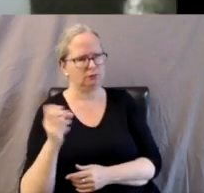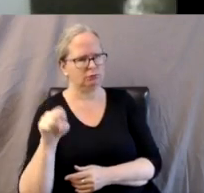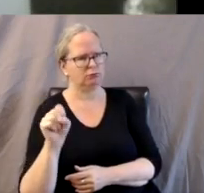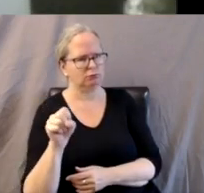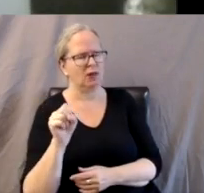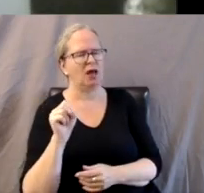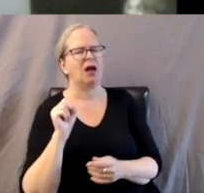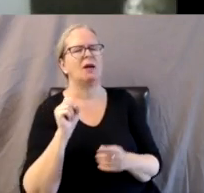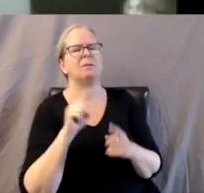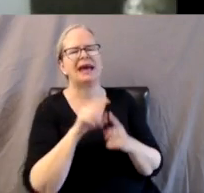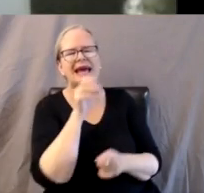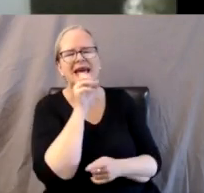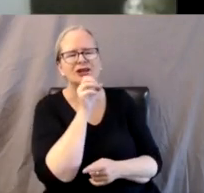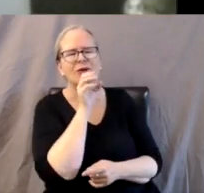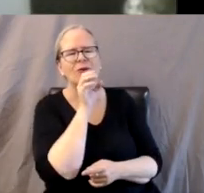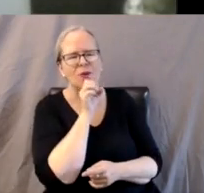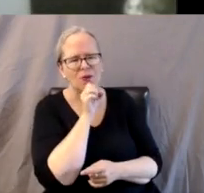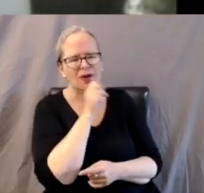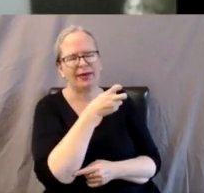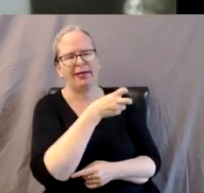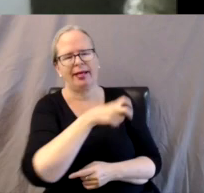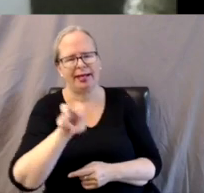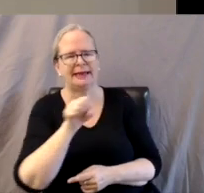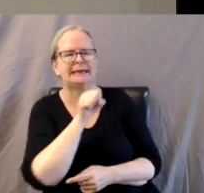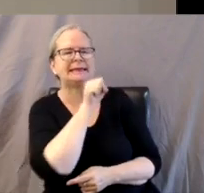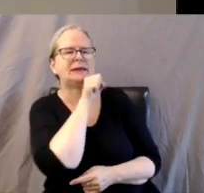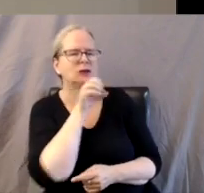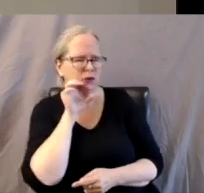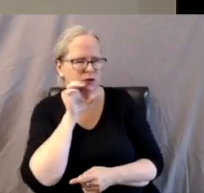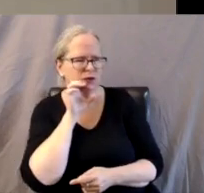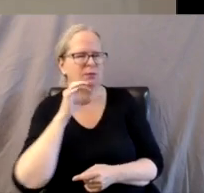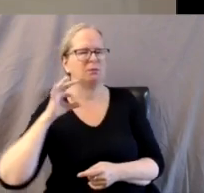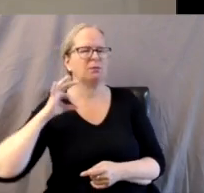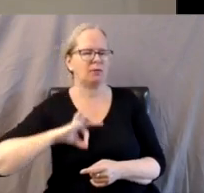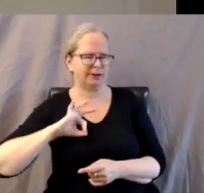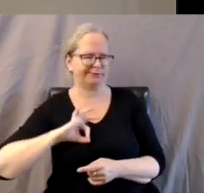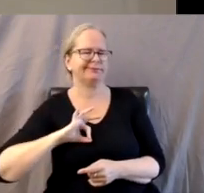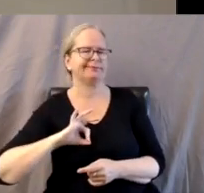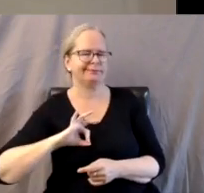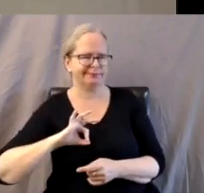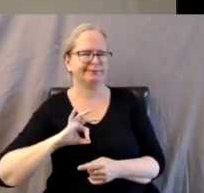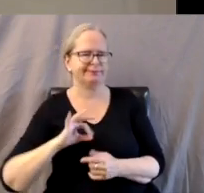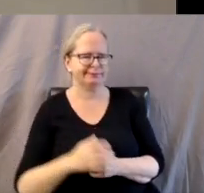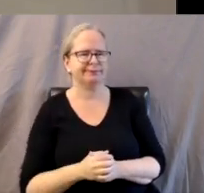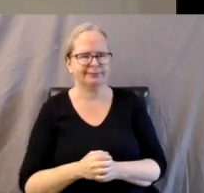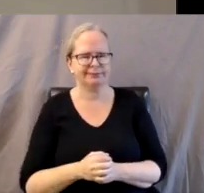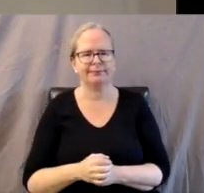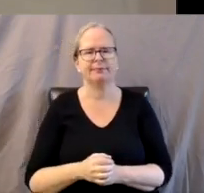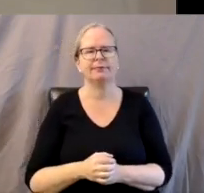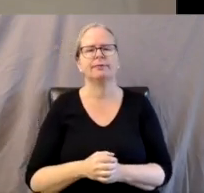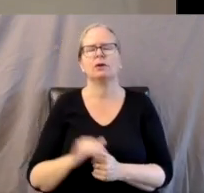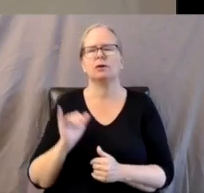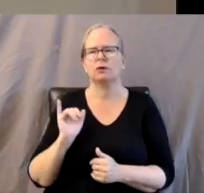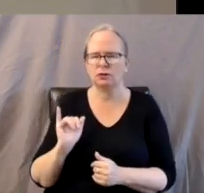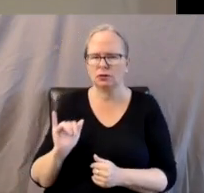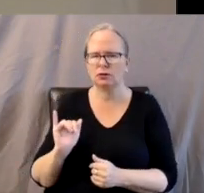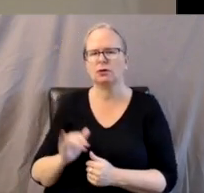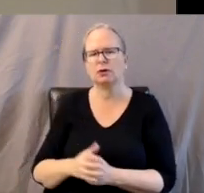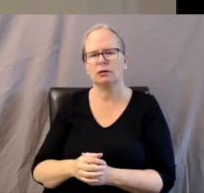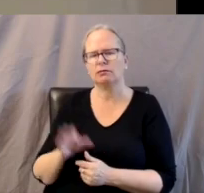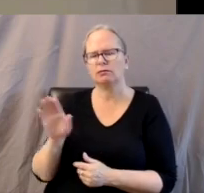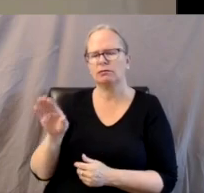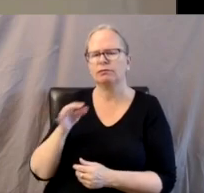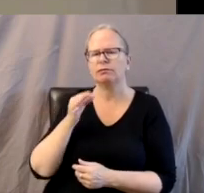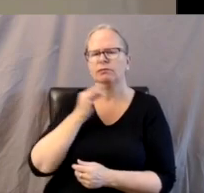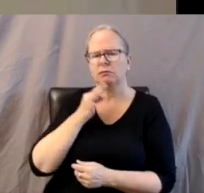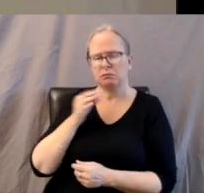transitioned to seniors benefits. Ah, yeah. So what was the biggest challenge you found that being on switching